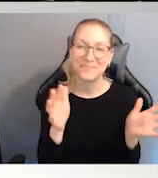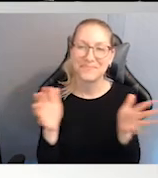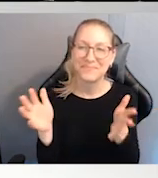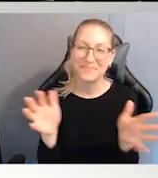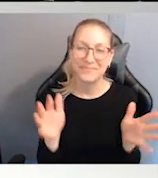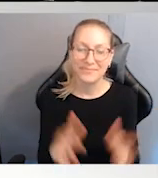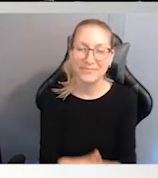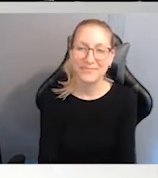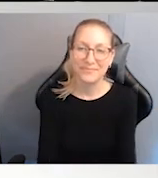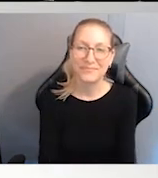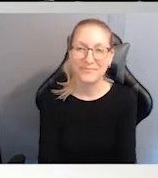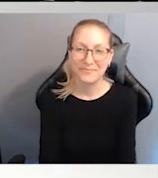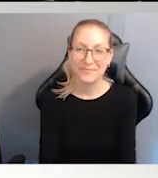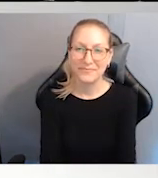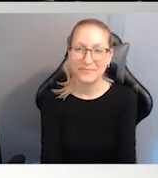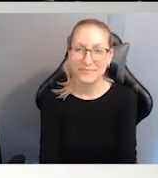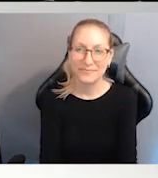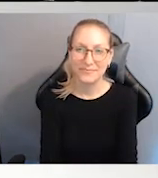Hey, back up.